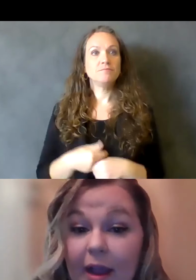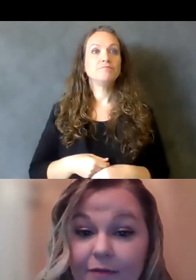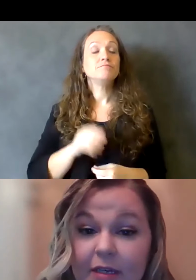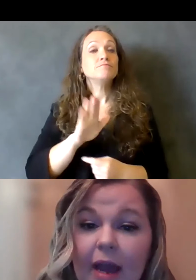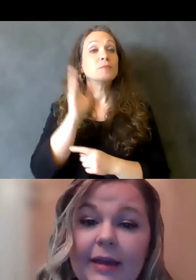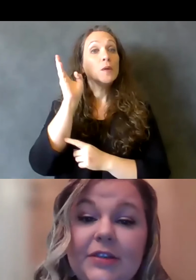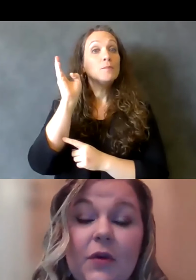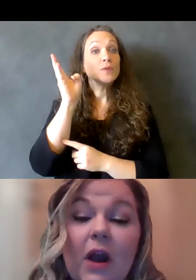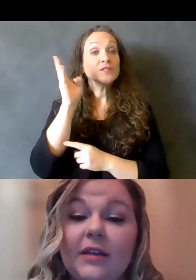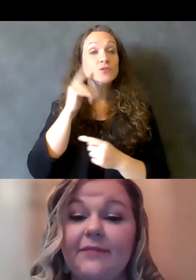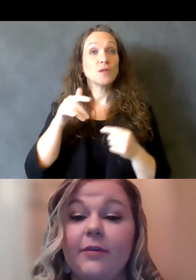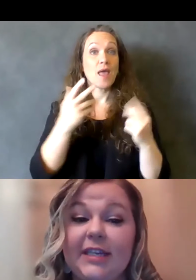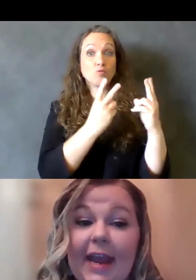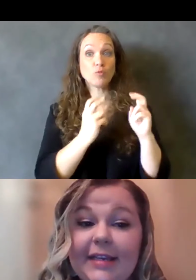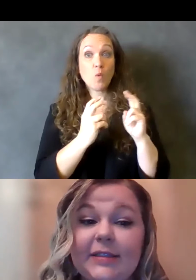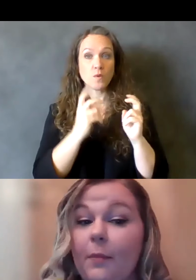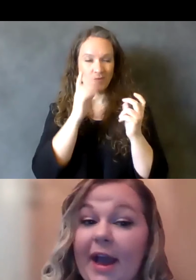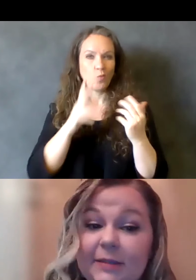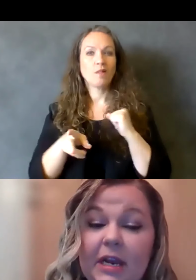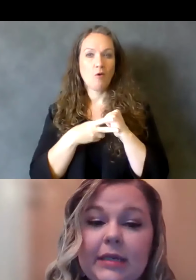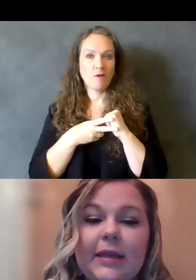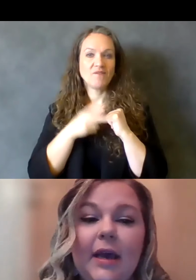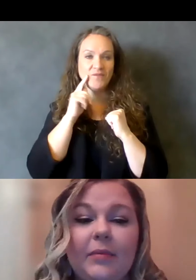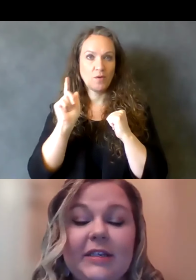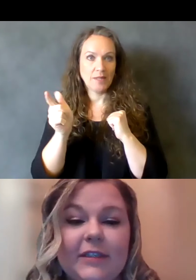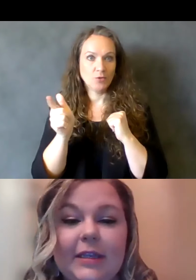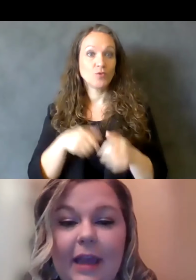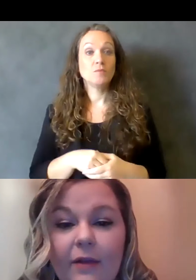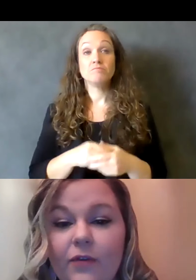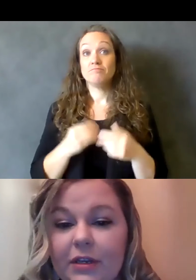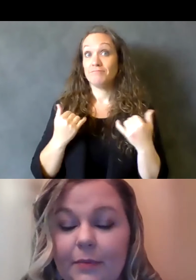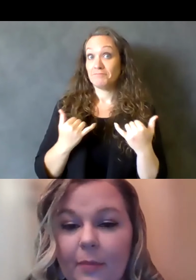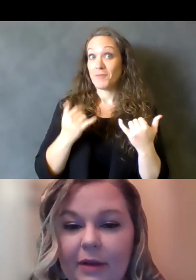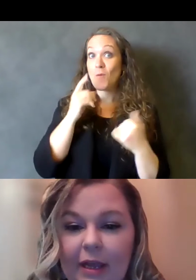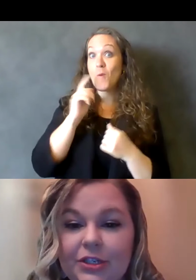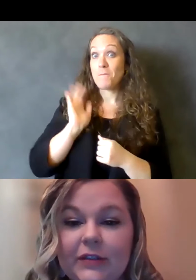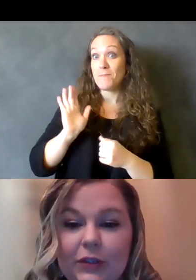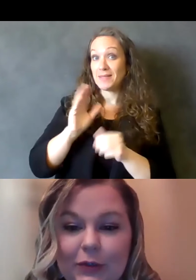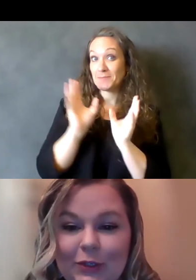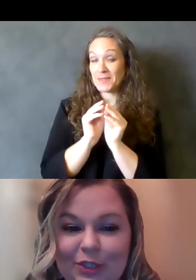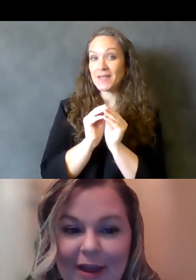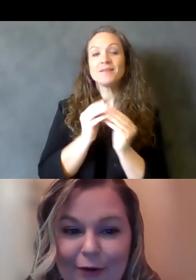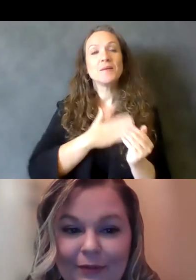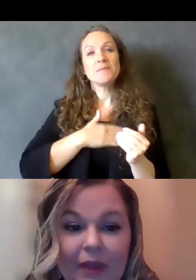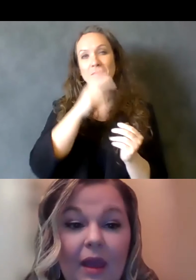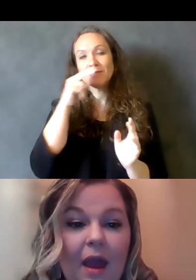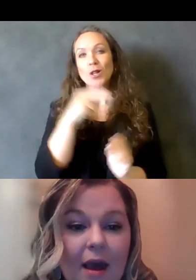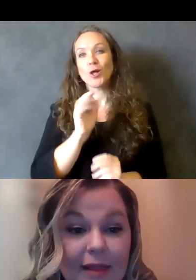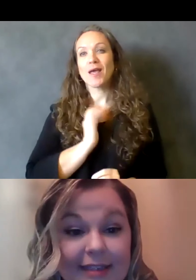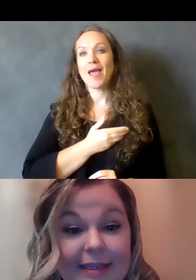will be archived. To view content from today's or past meetings, please visit the California Department of Aging's YouTube